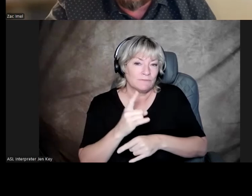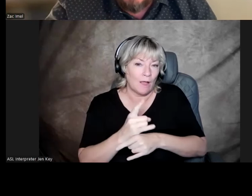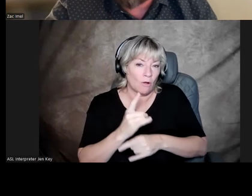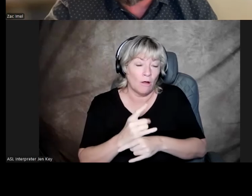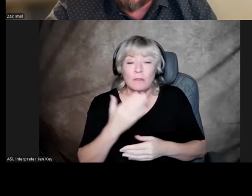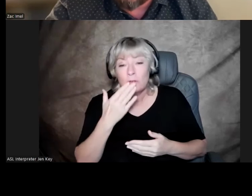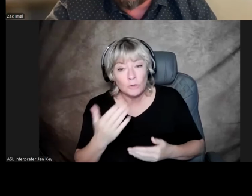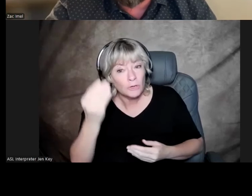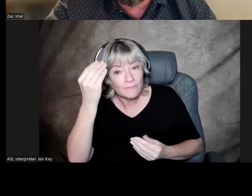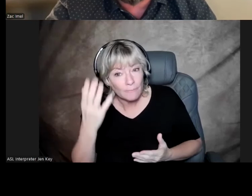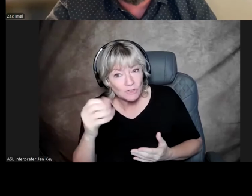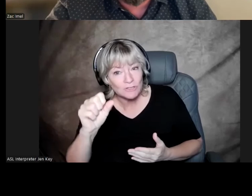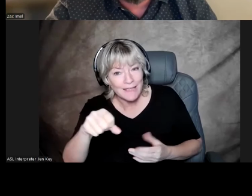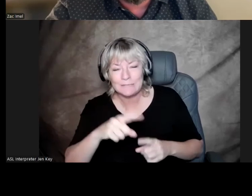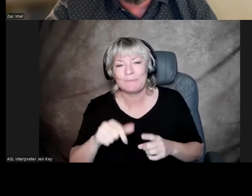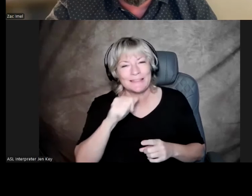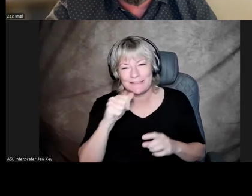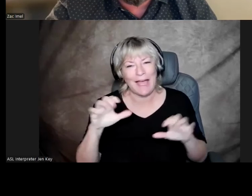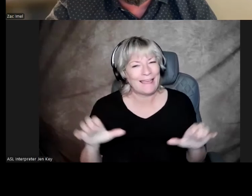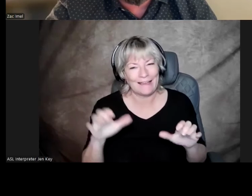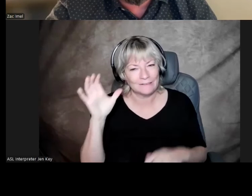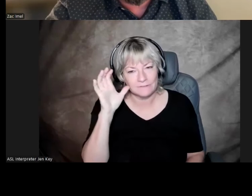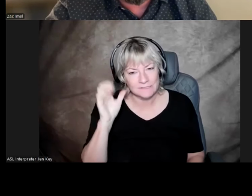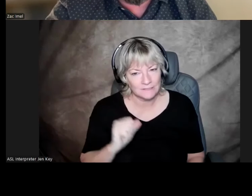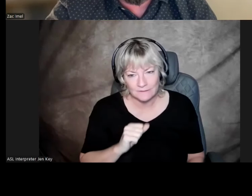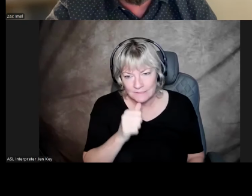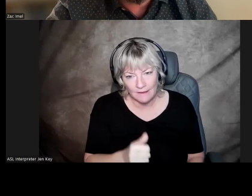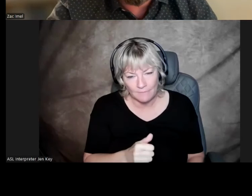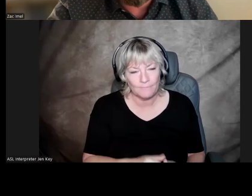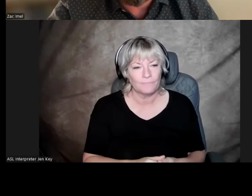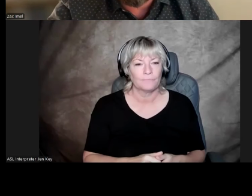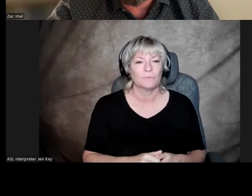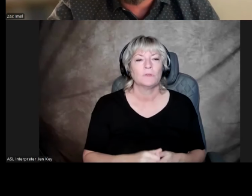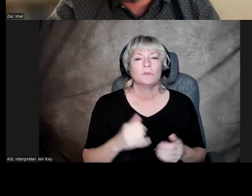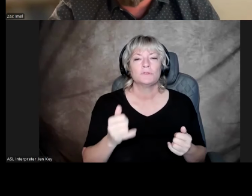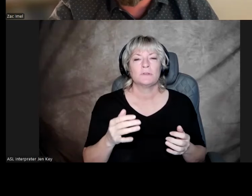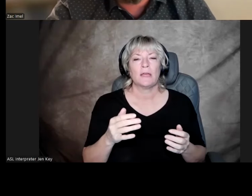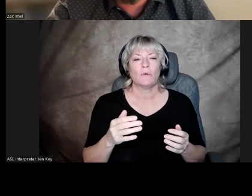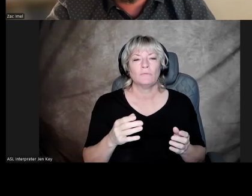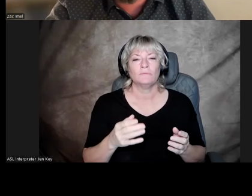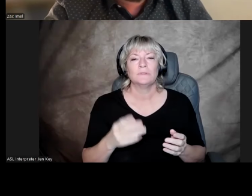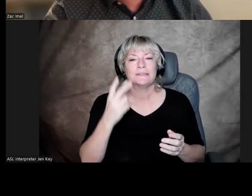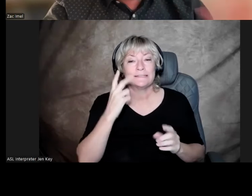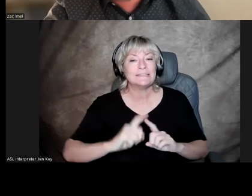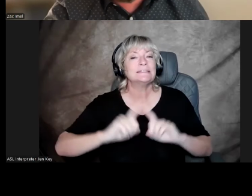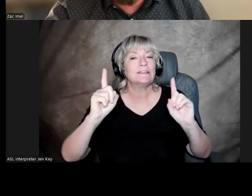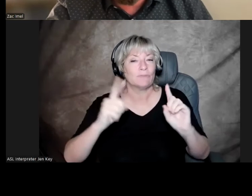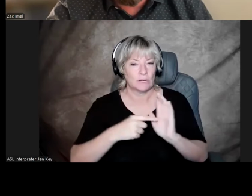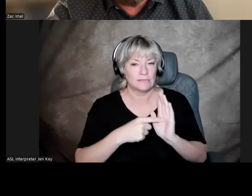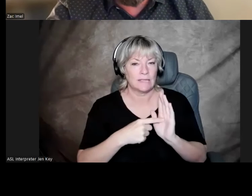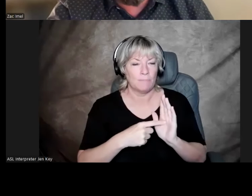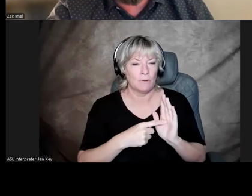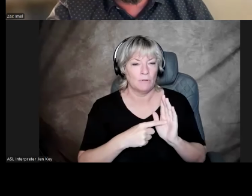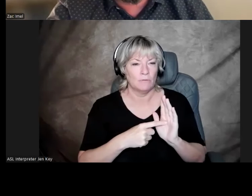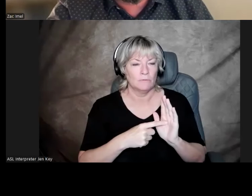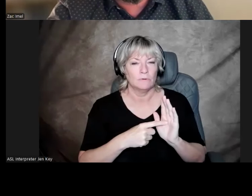isn't active listening. And so let's move forward and see a different example where we're just asking a nice